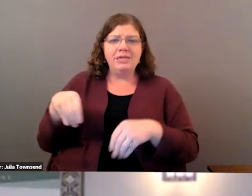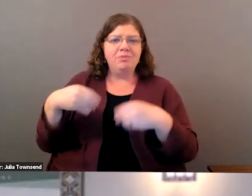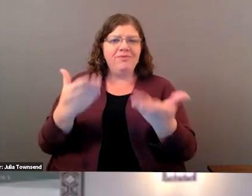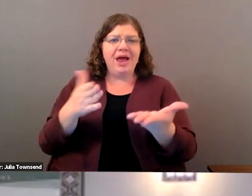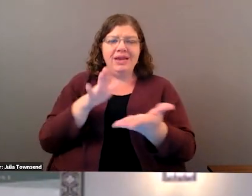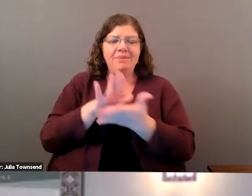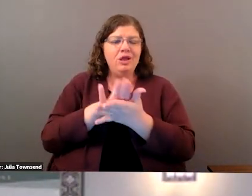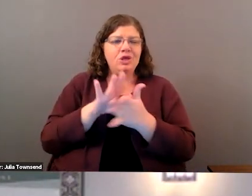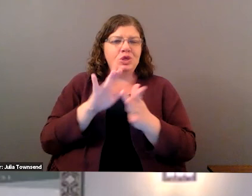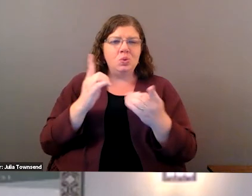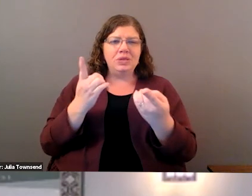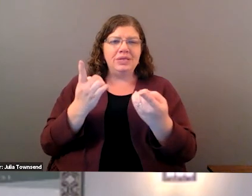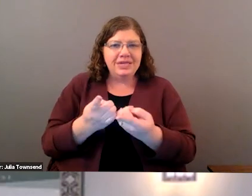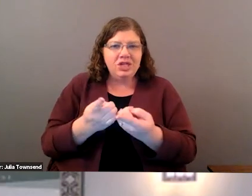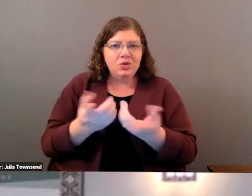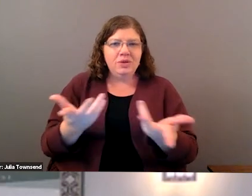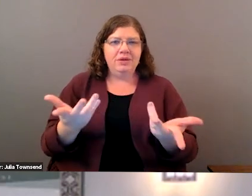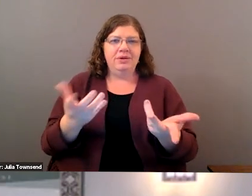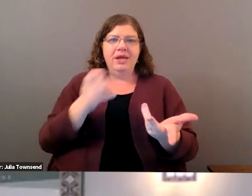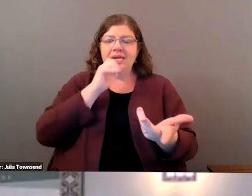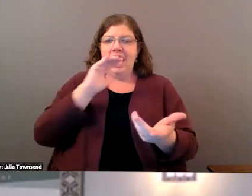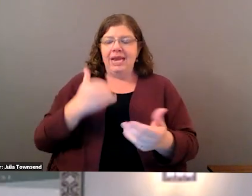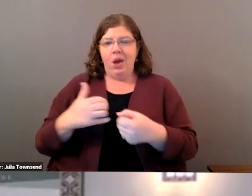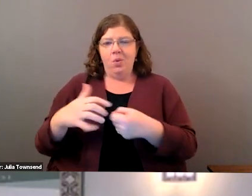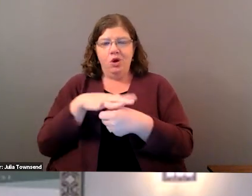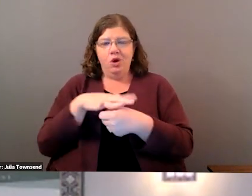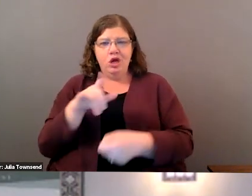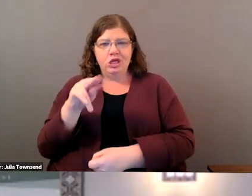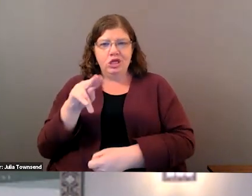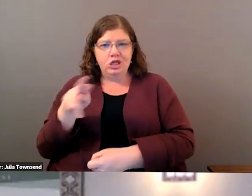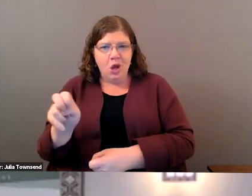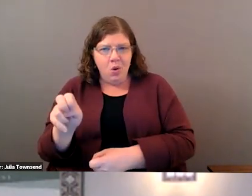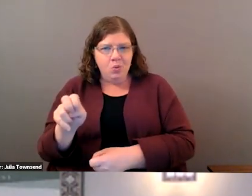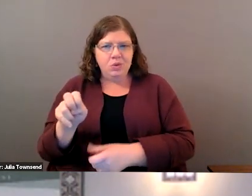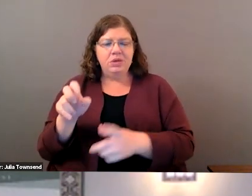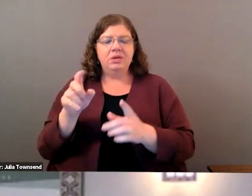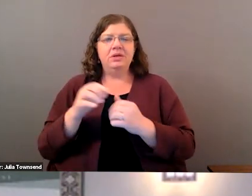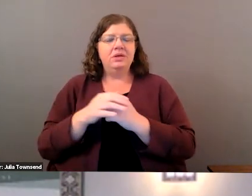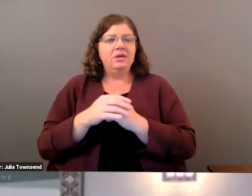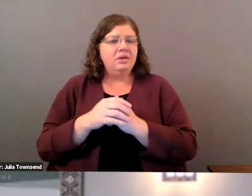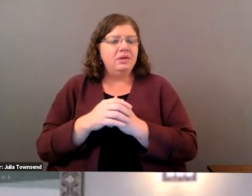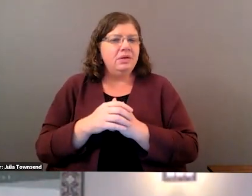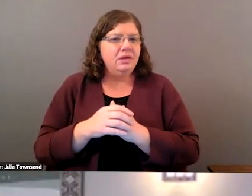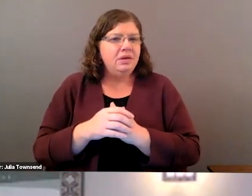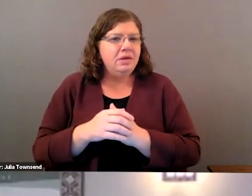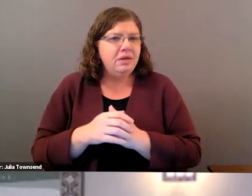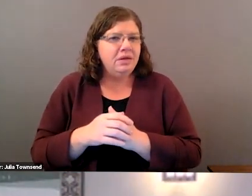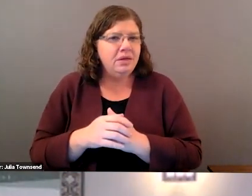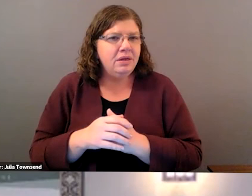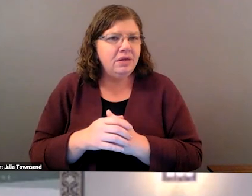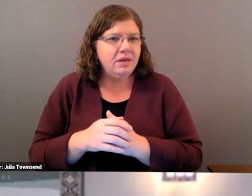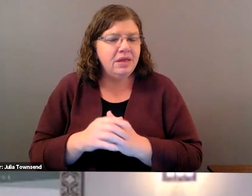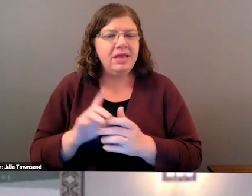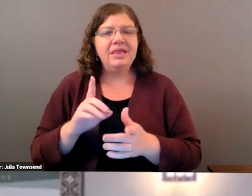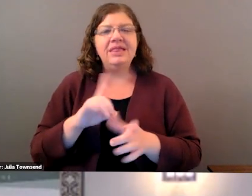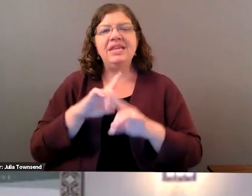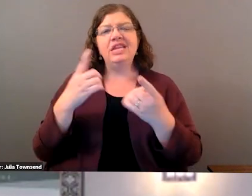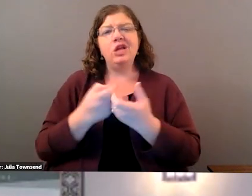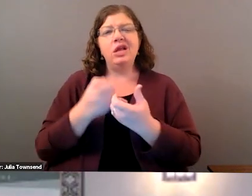district, because it's not our zone. The district is wiping their hands like